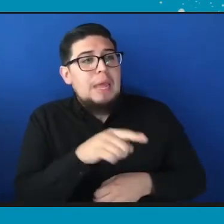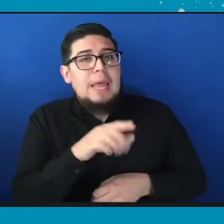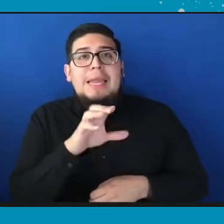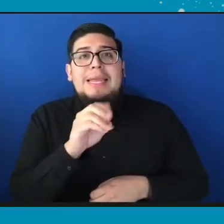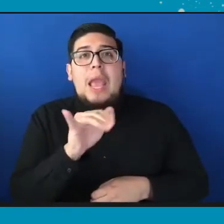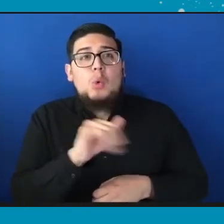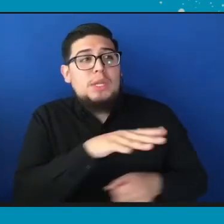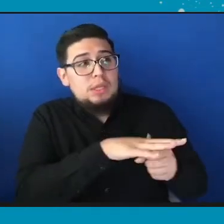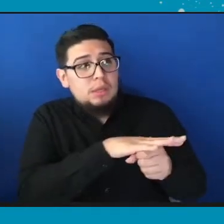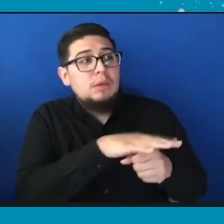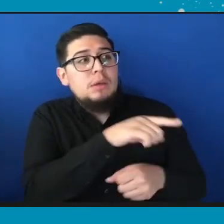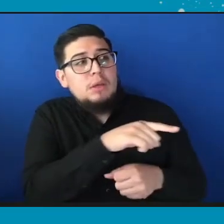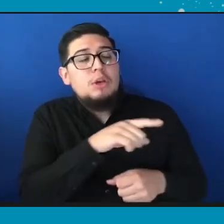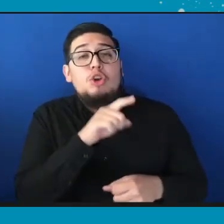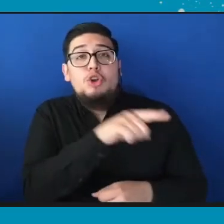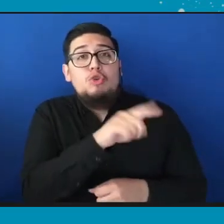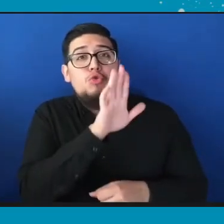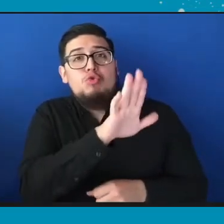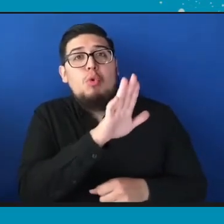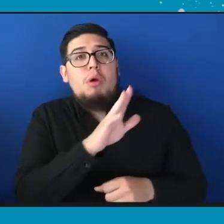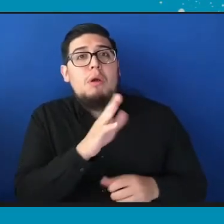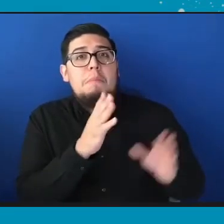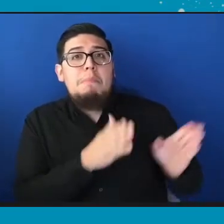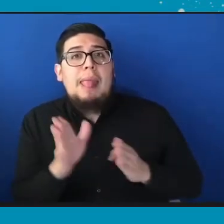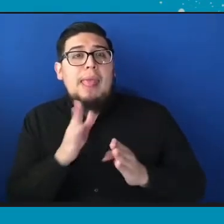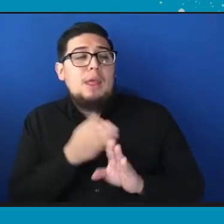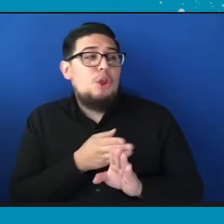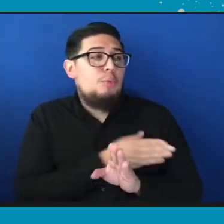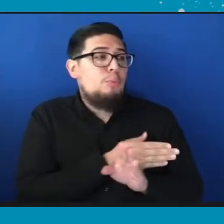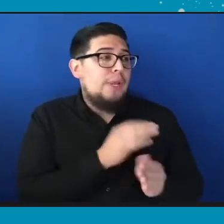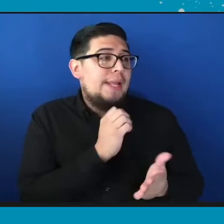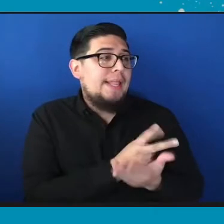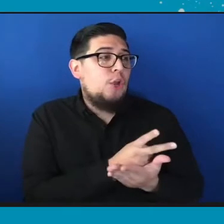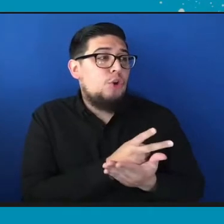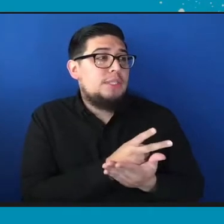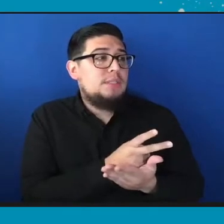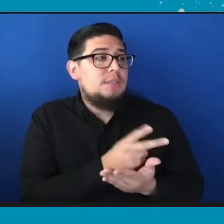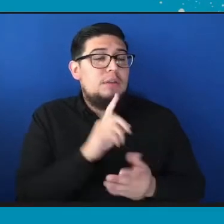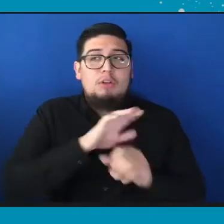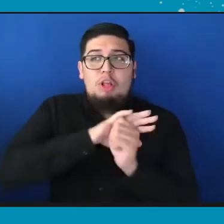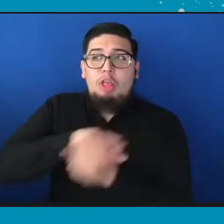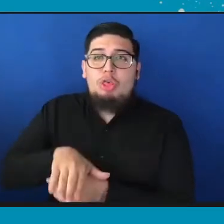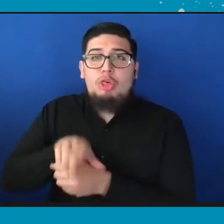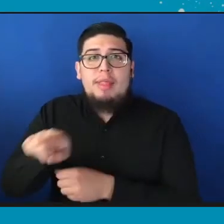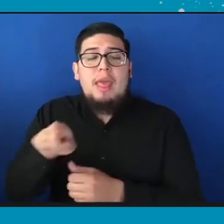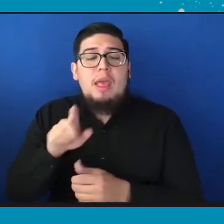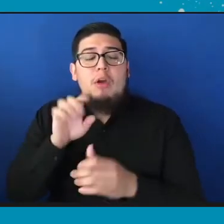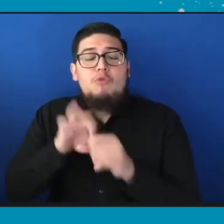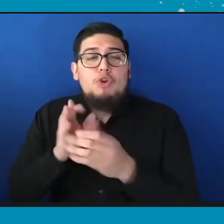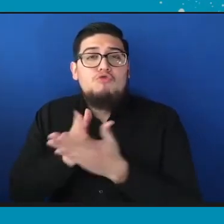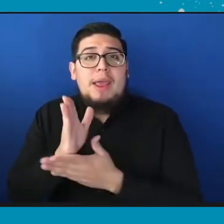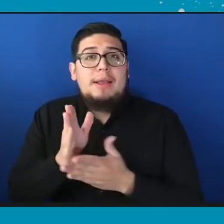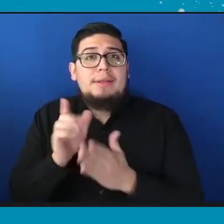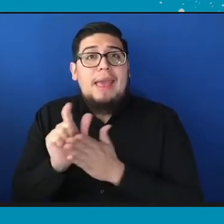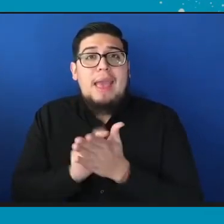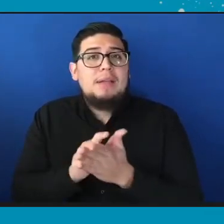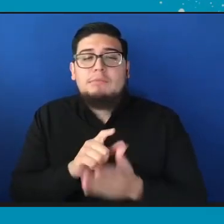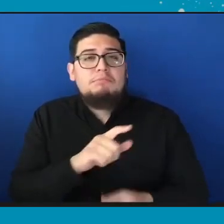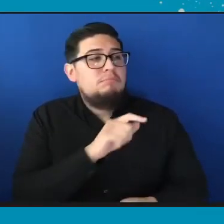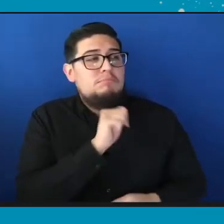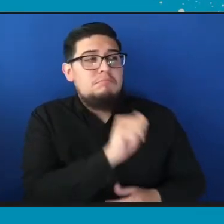the pre-clearance part of the Voting Rights Act was unconstitutional. And it's fair to say that that opened